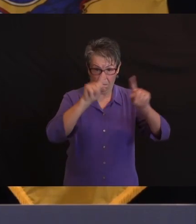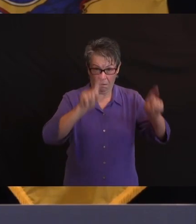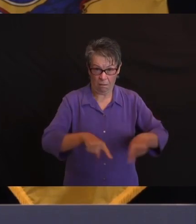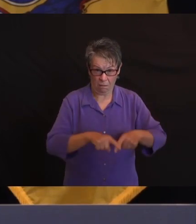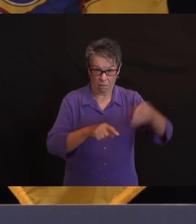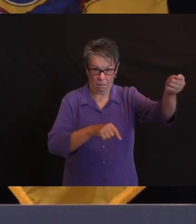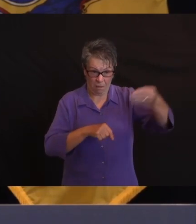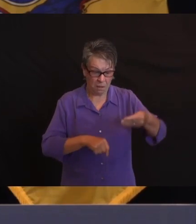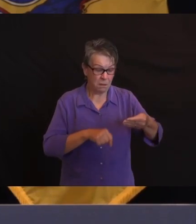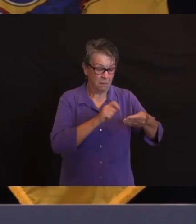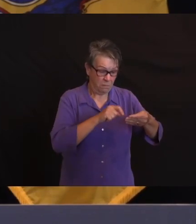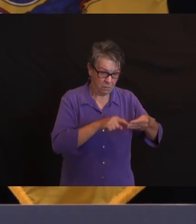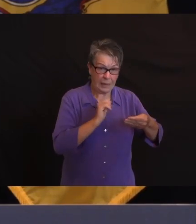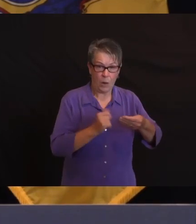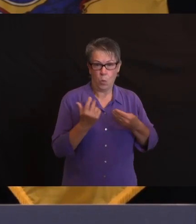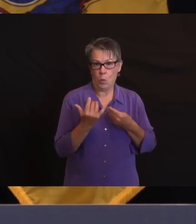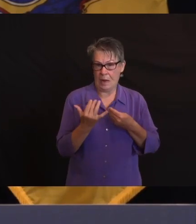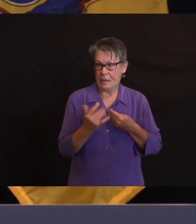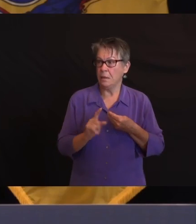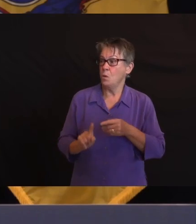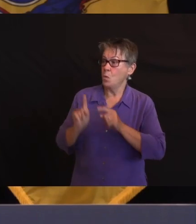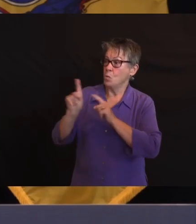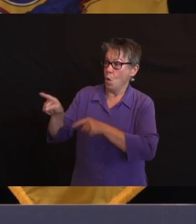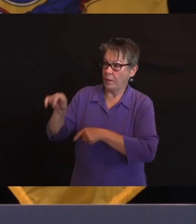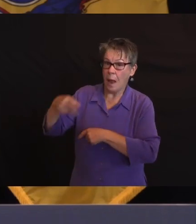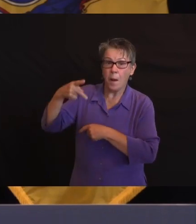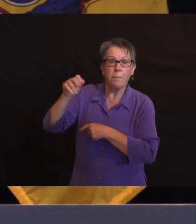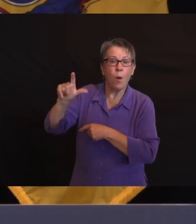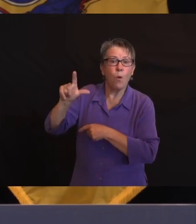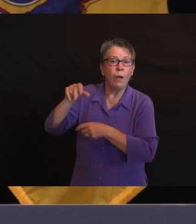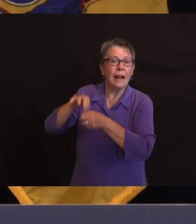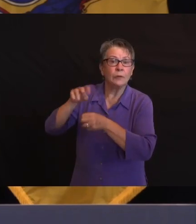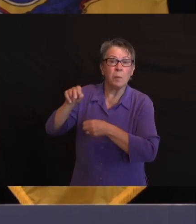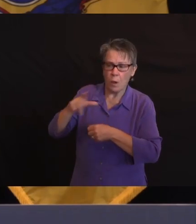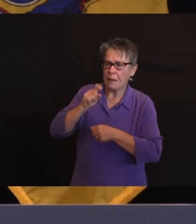Paramel will correct me if a ballot is received,